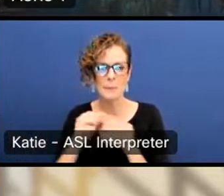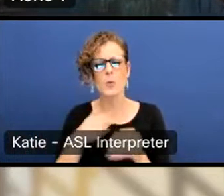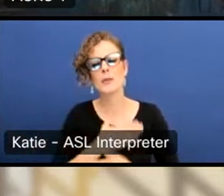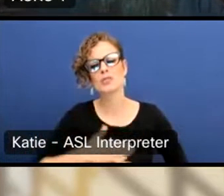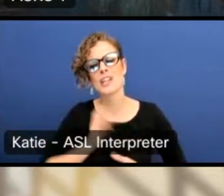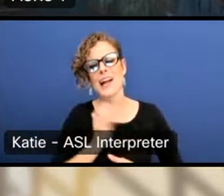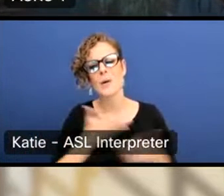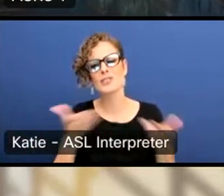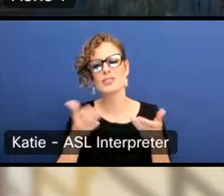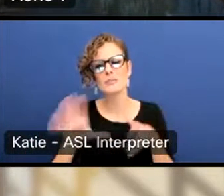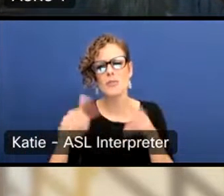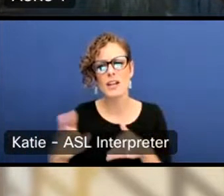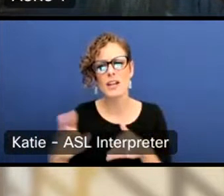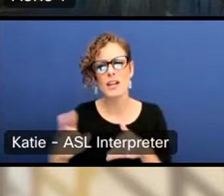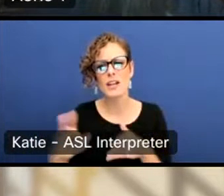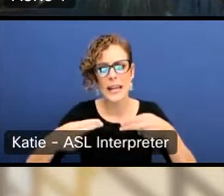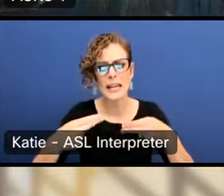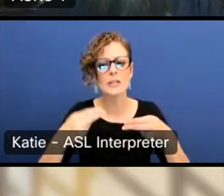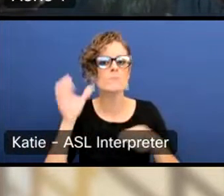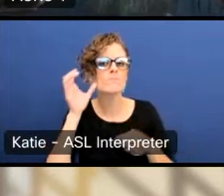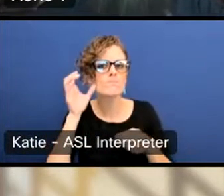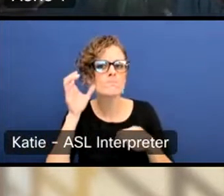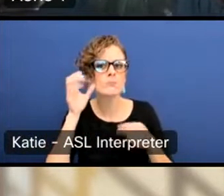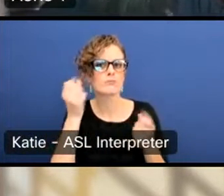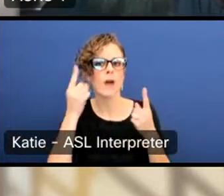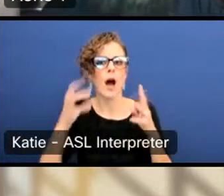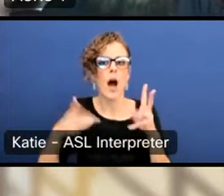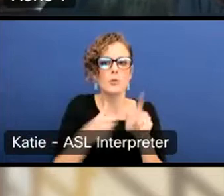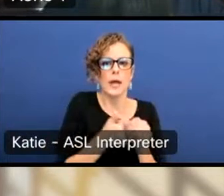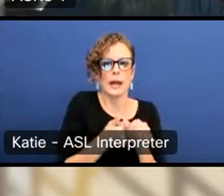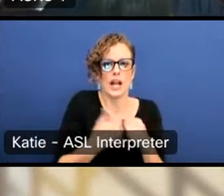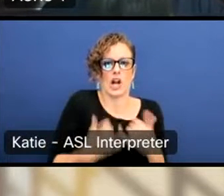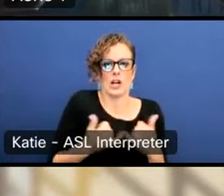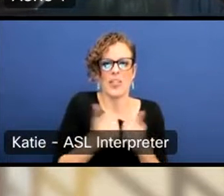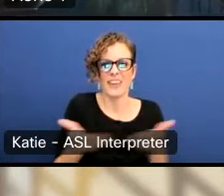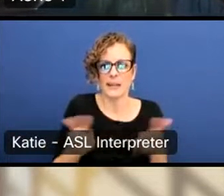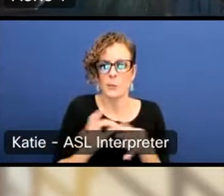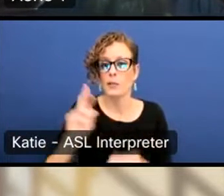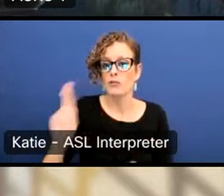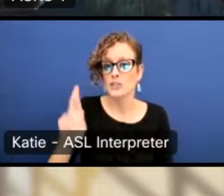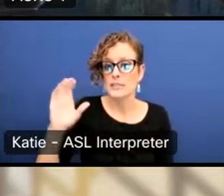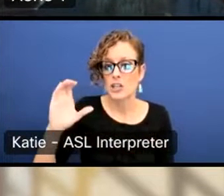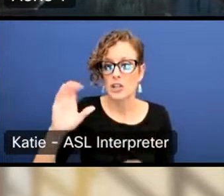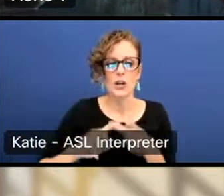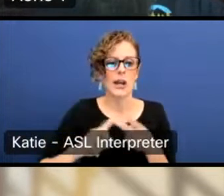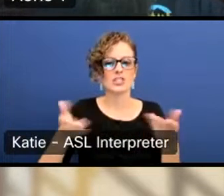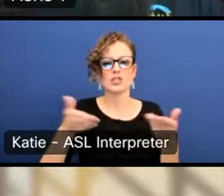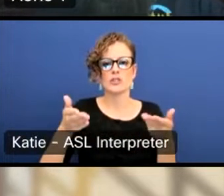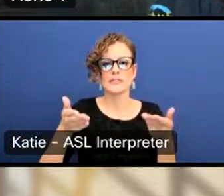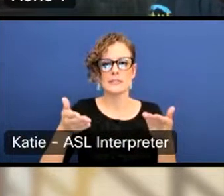stay as up to date and current on things with the regional center and our service delivery system as